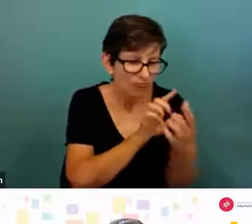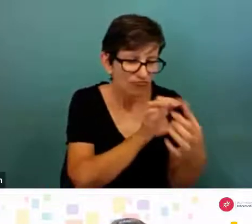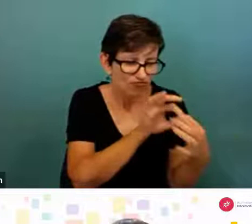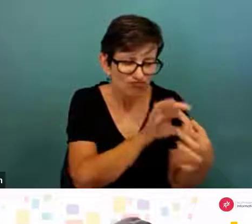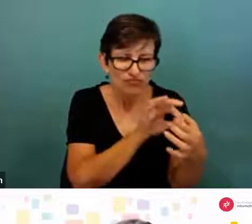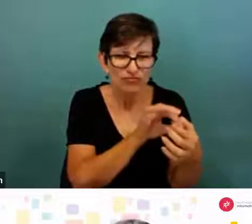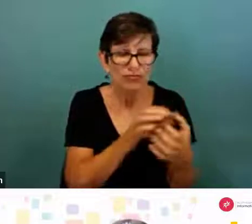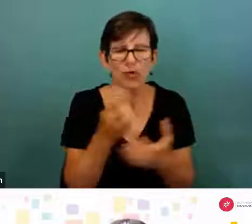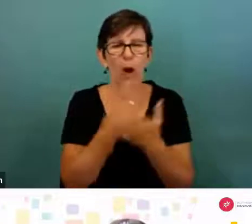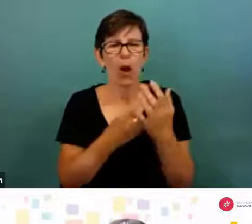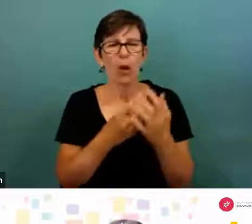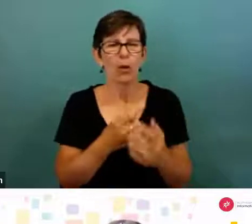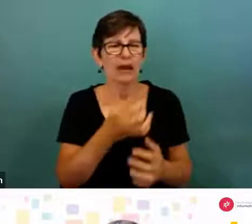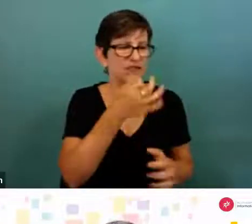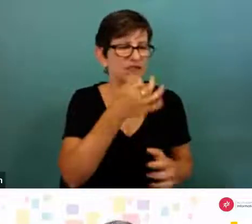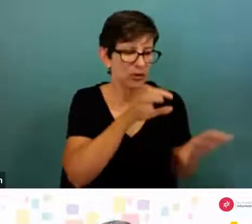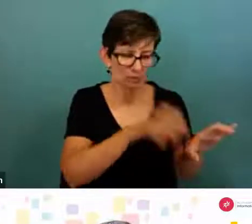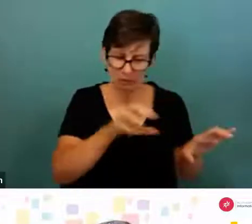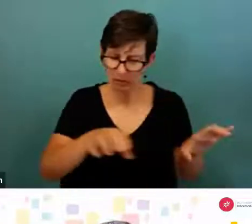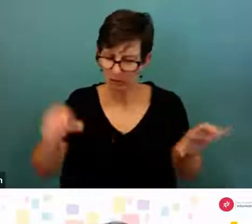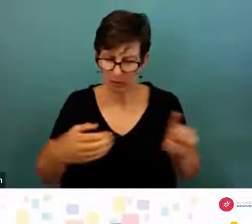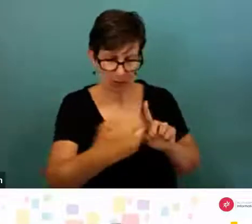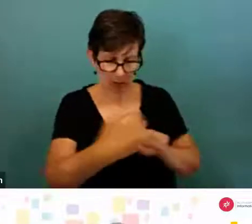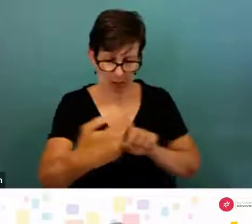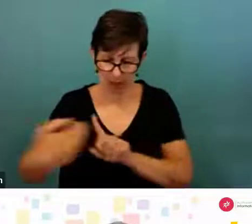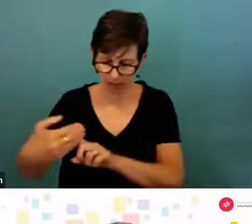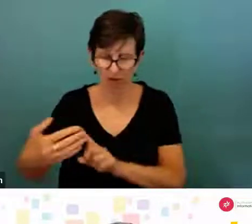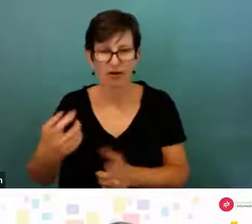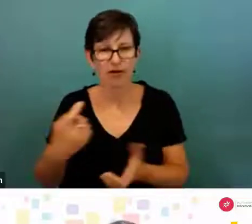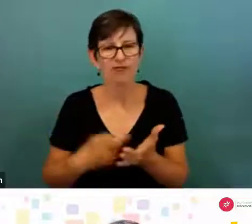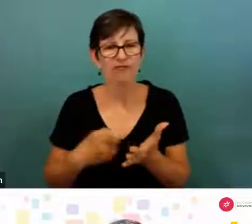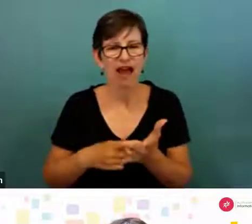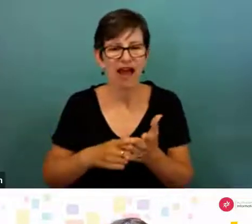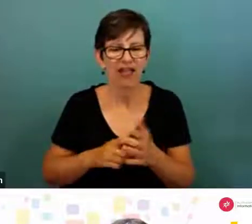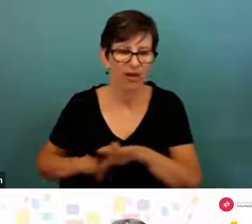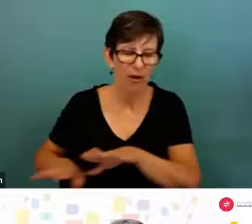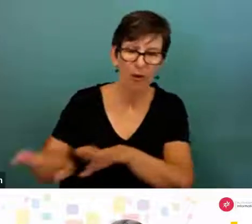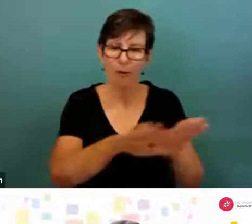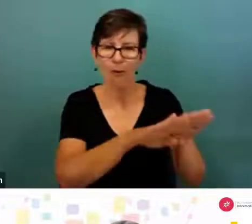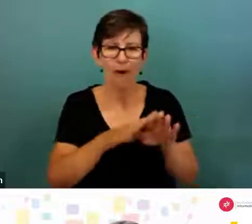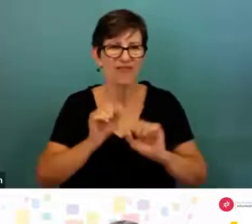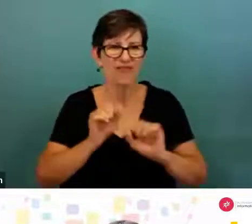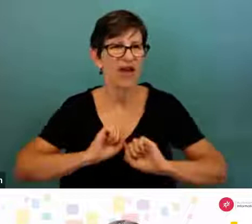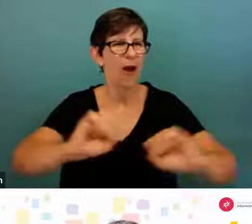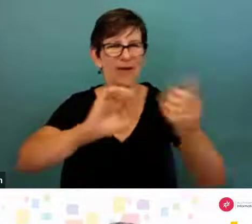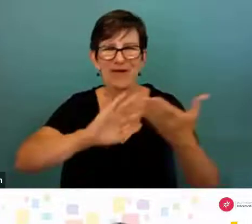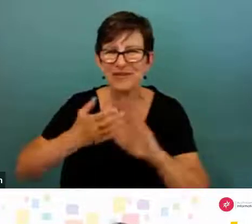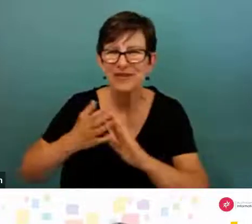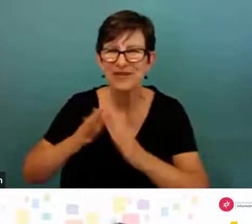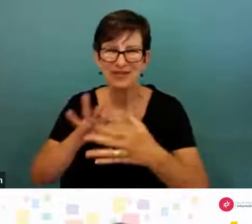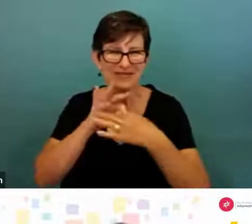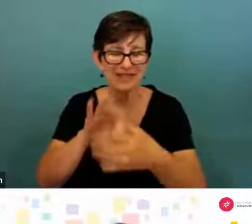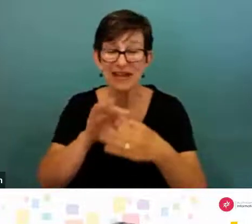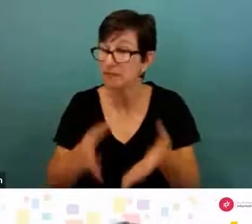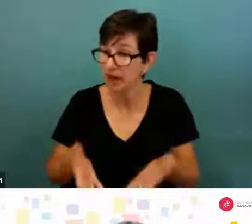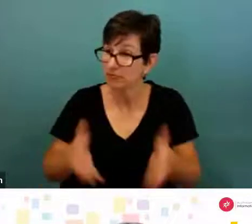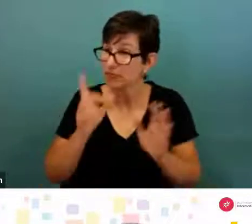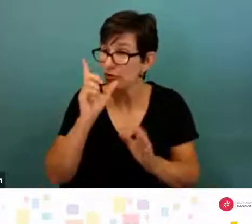up that way. But certainly in the meantime, there is nothing preventing people from sharing the